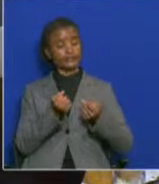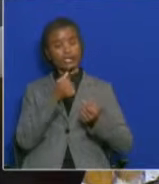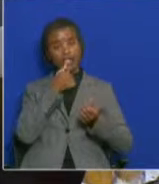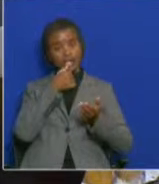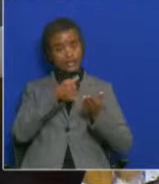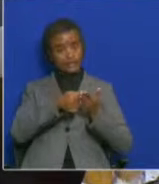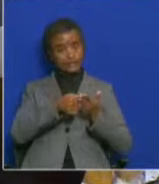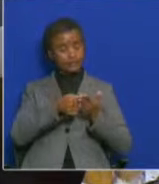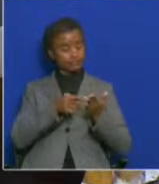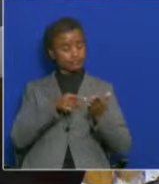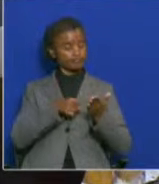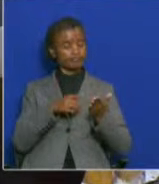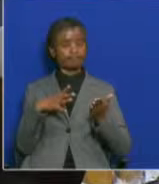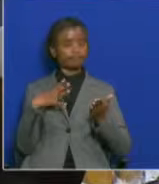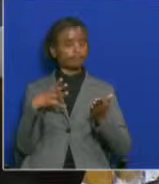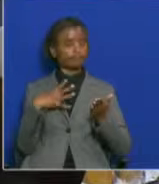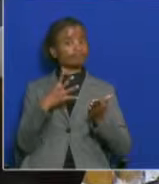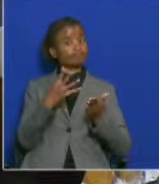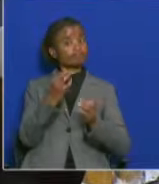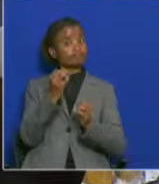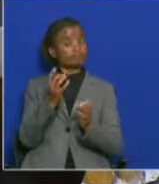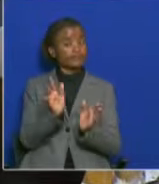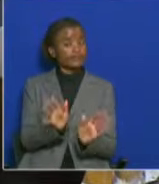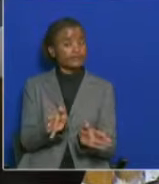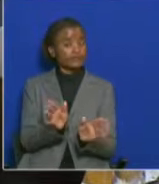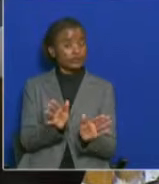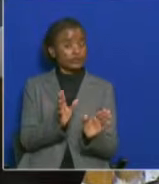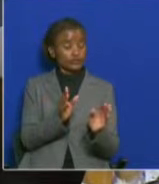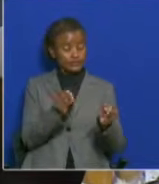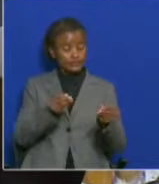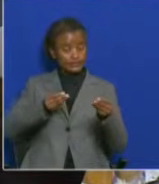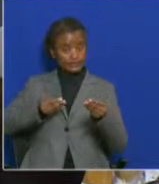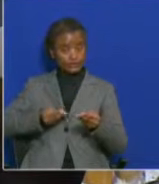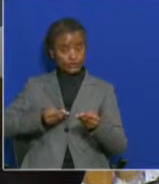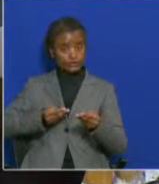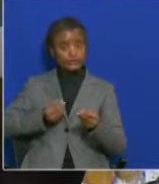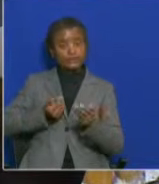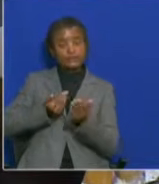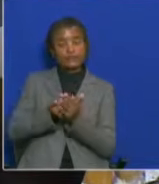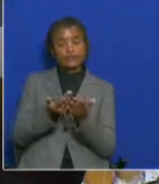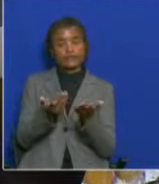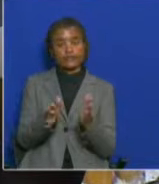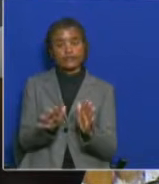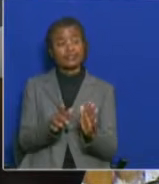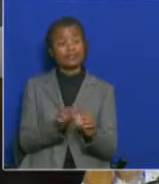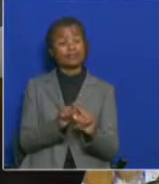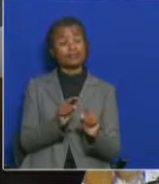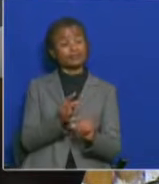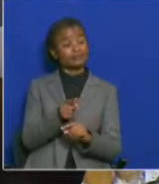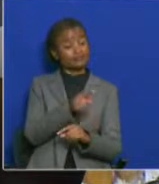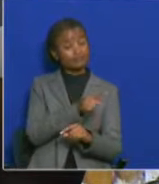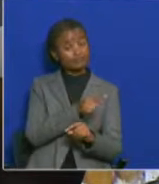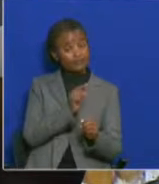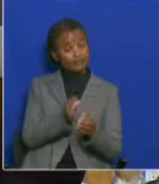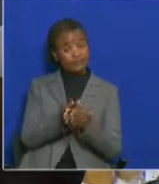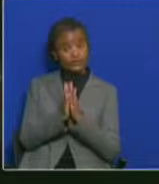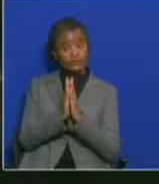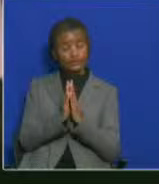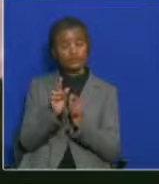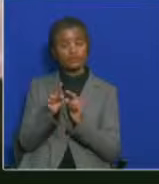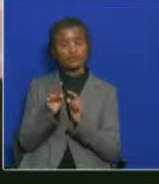the form of a submission. There's been no request to formally testify or provide anything on oath. Okay,